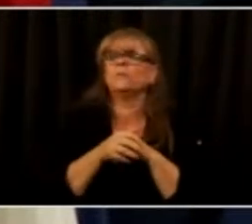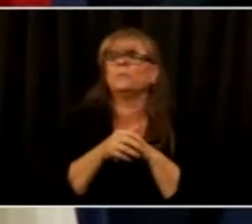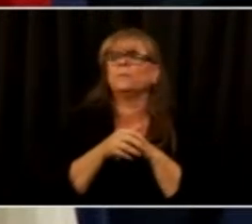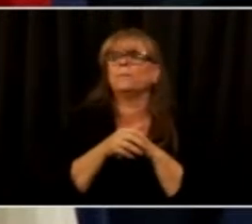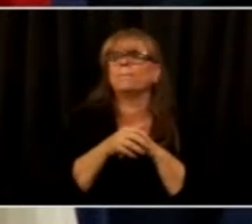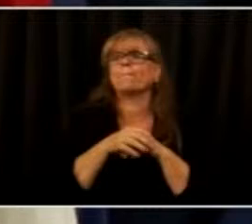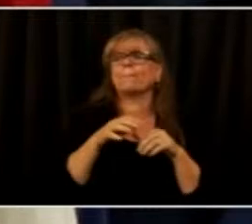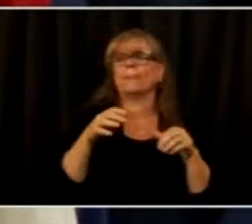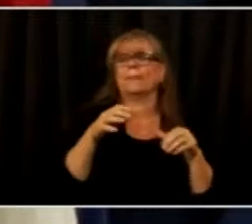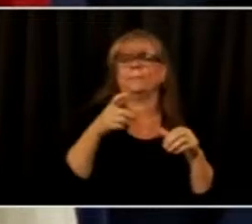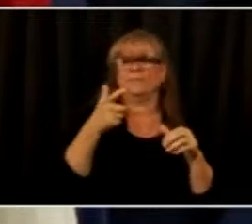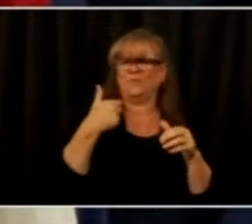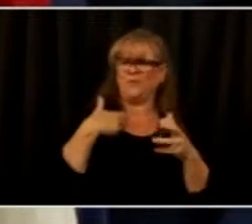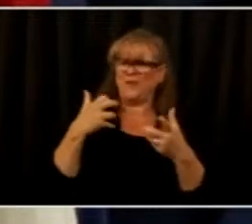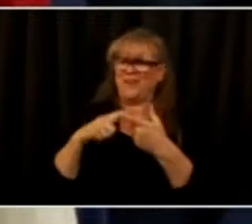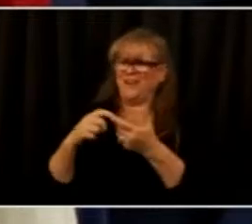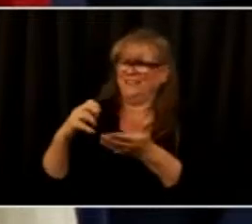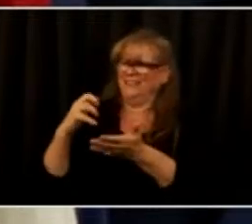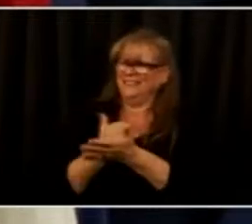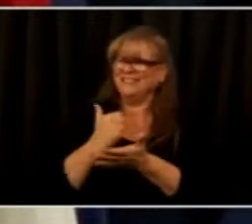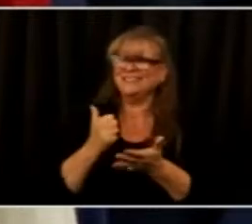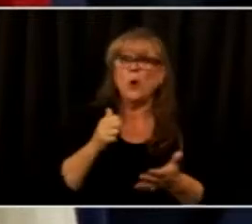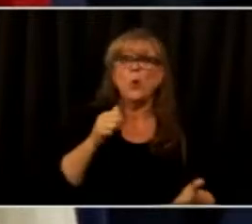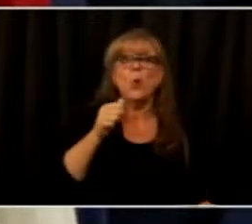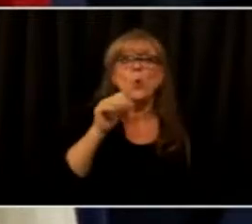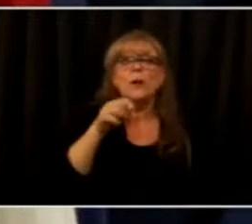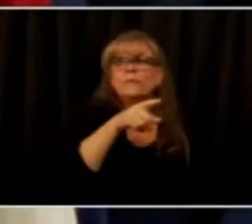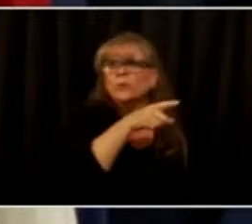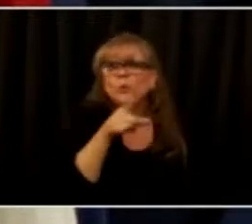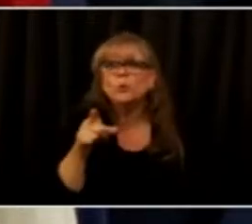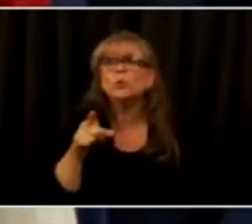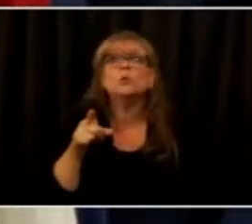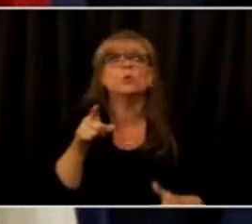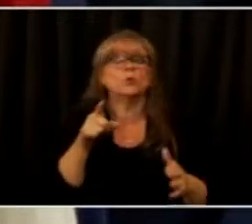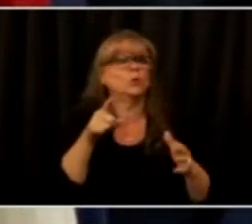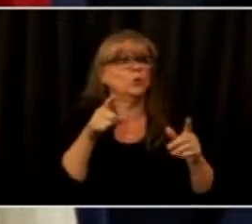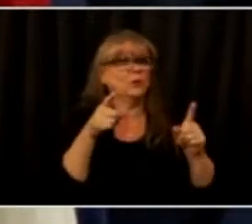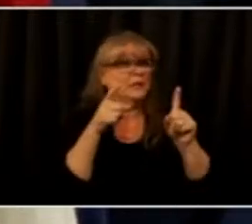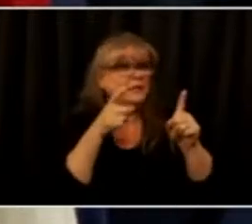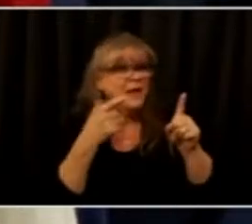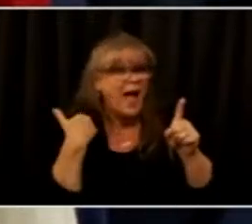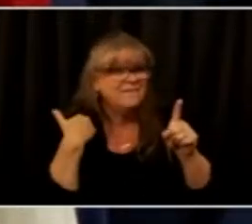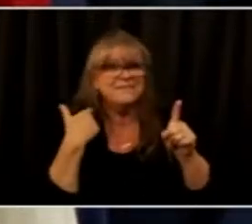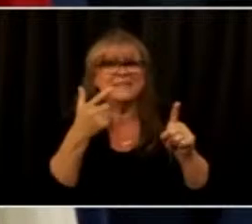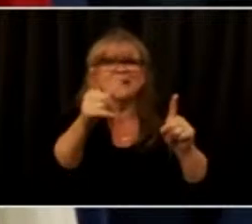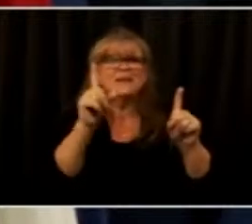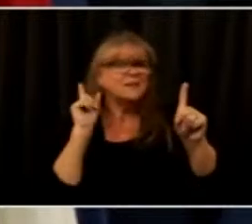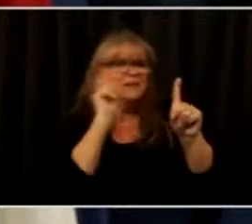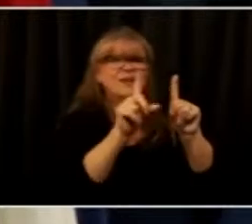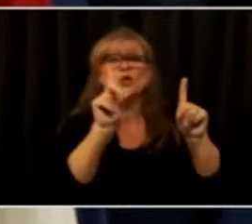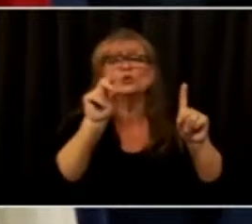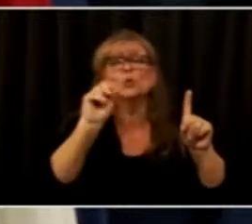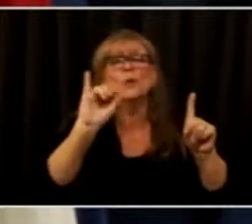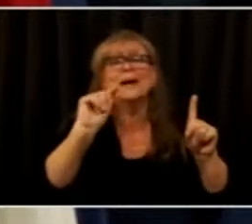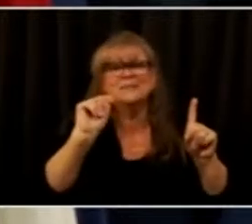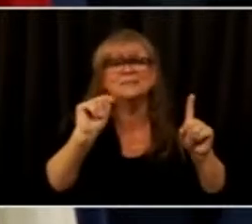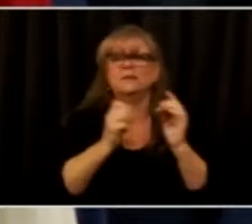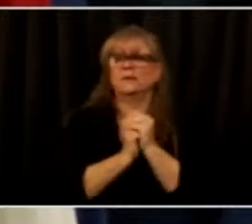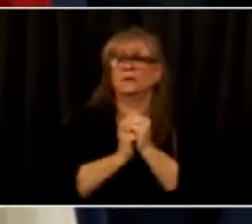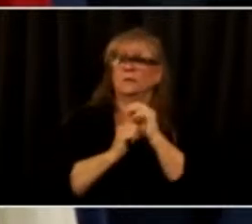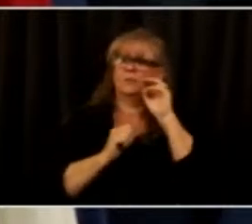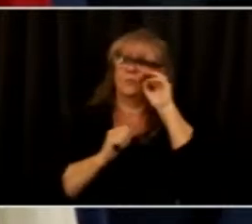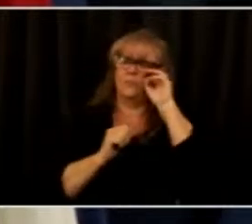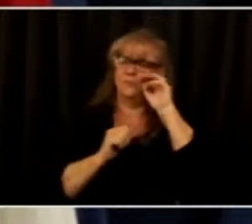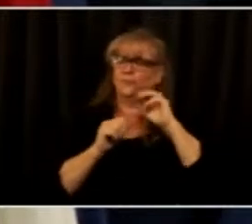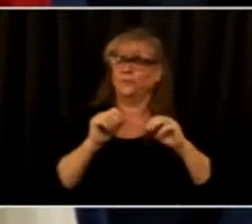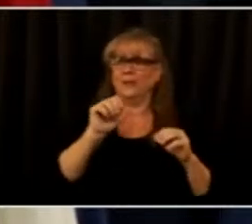opportunity to vaccinate. We want to make sure that even if there's only one patient on hand to receive a vaccine, that